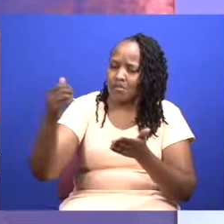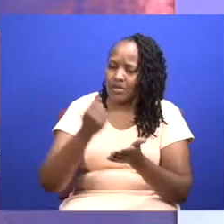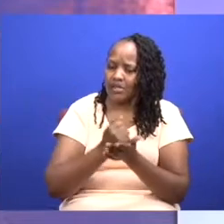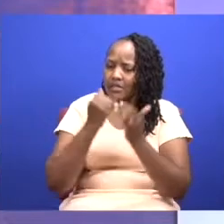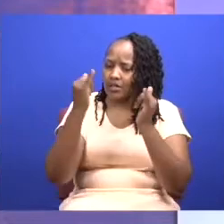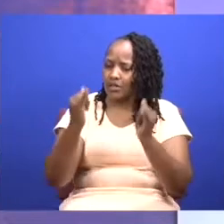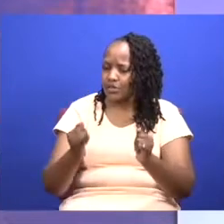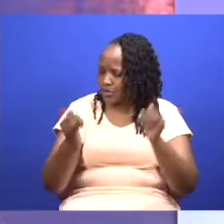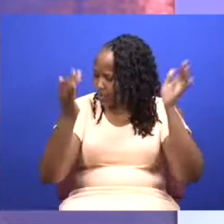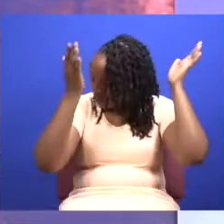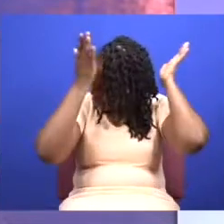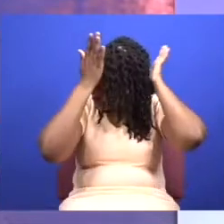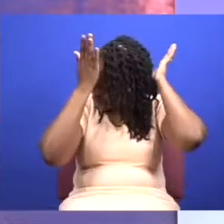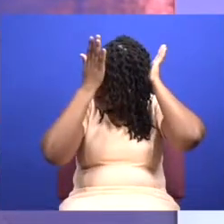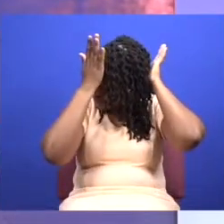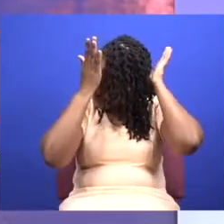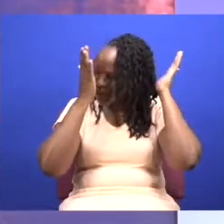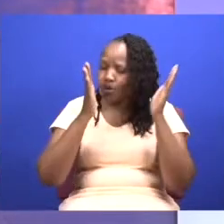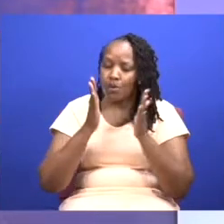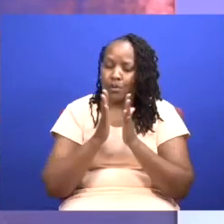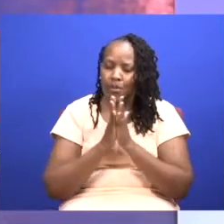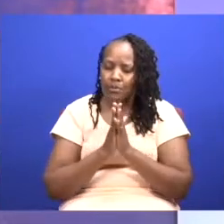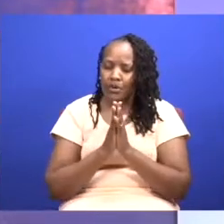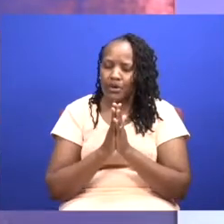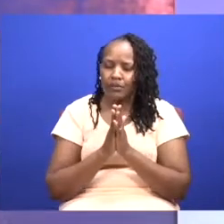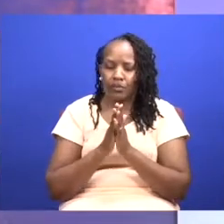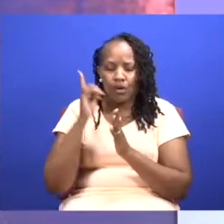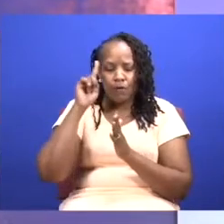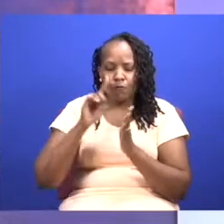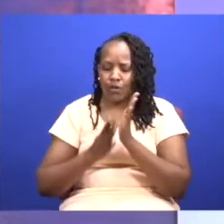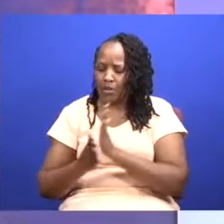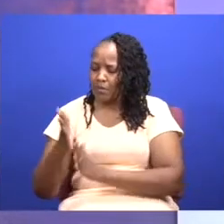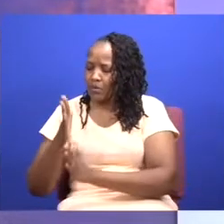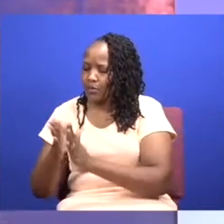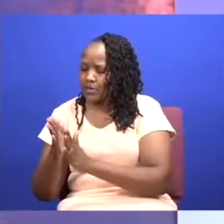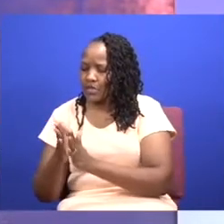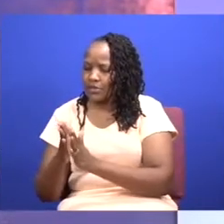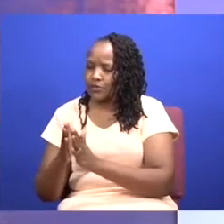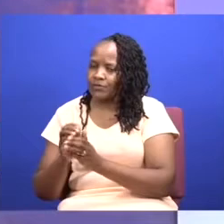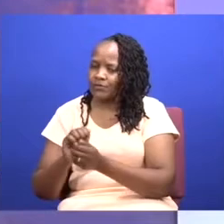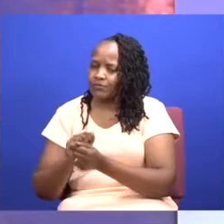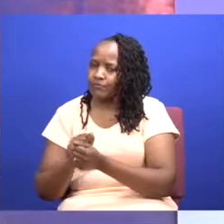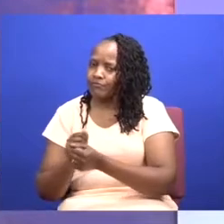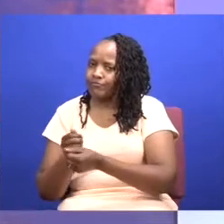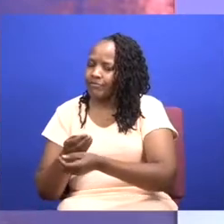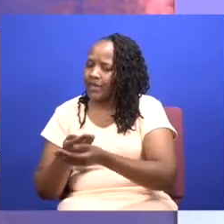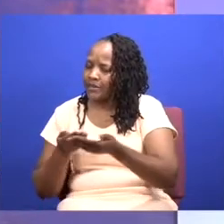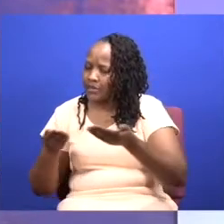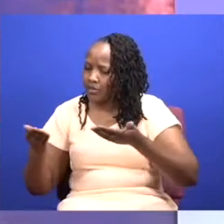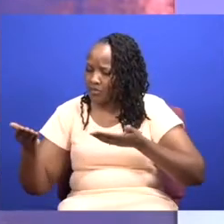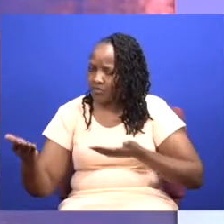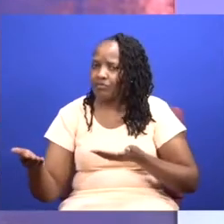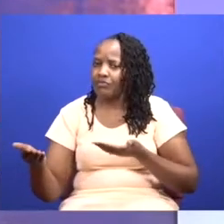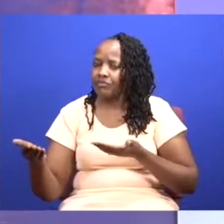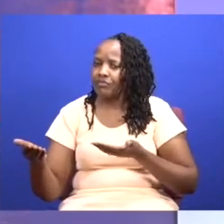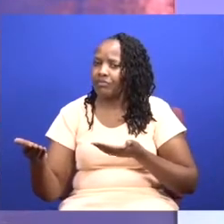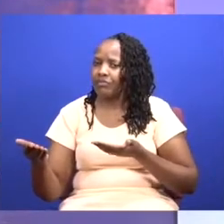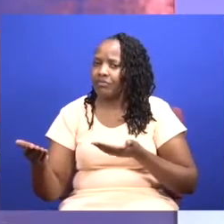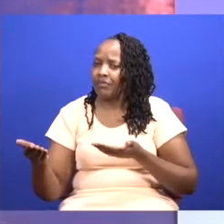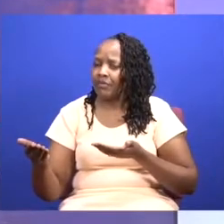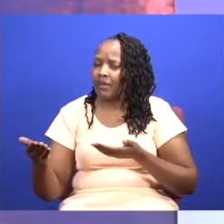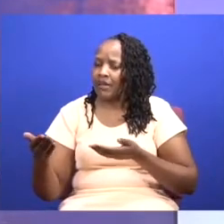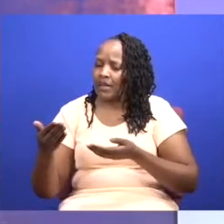God, for the process of handing over and the transition. We pray, Lord God Almighty, that, Lord, your hand will rest upon our